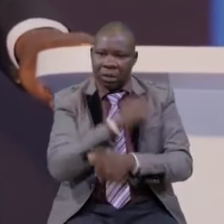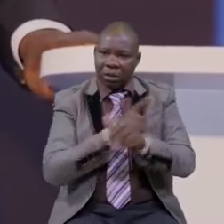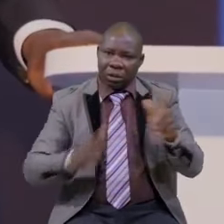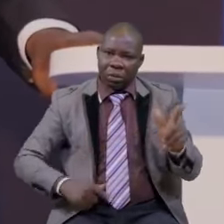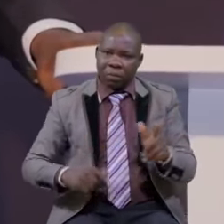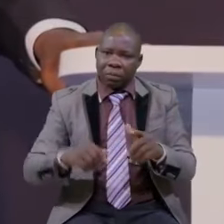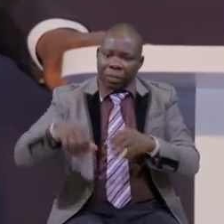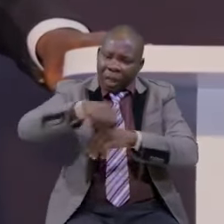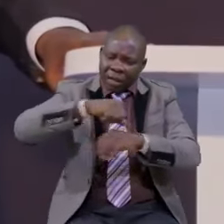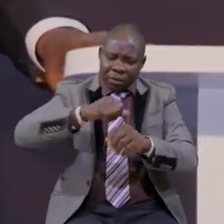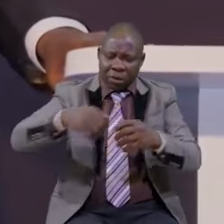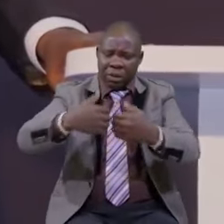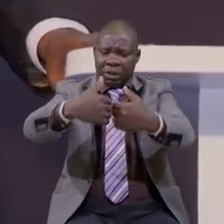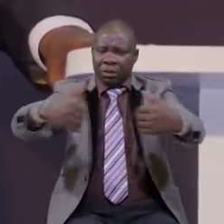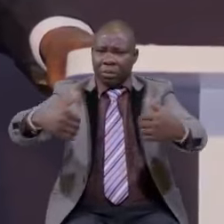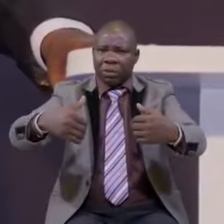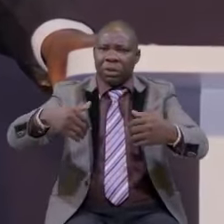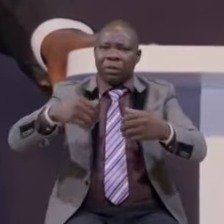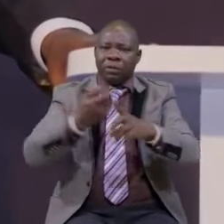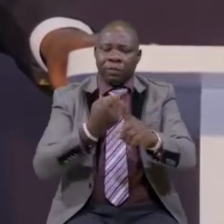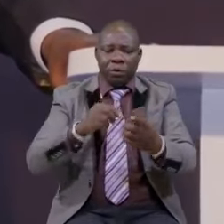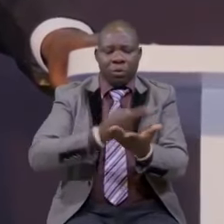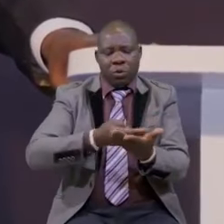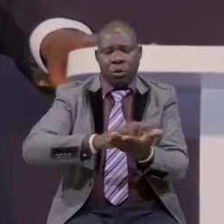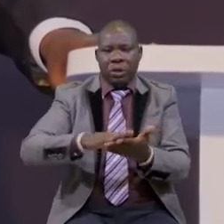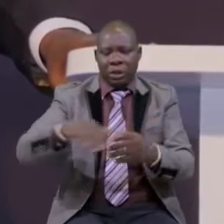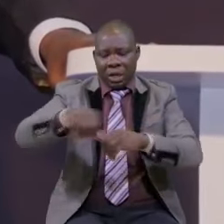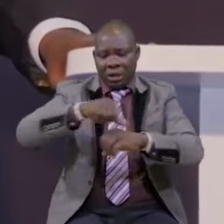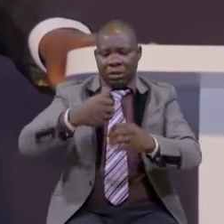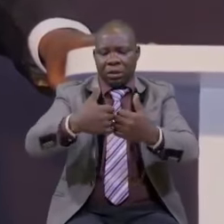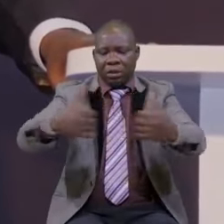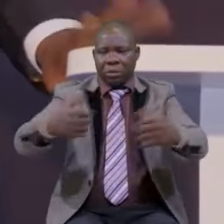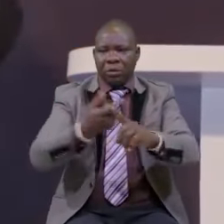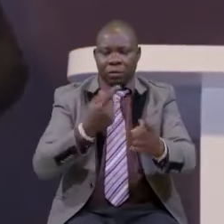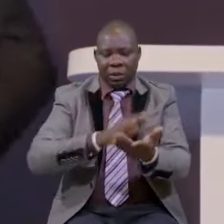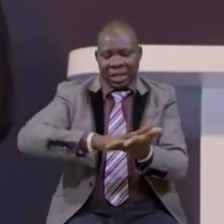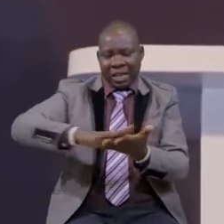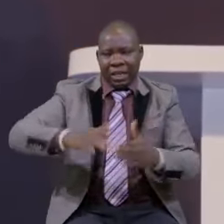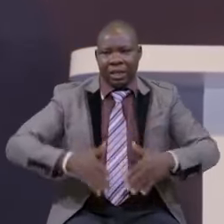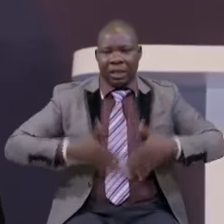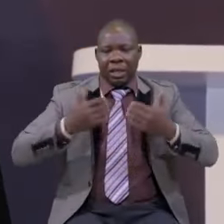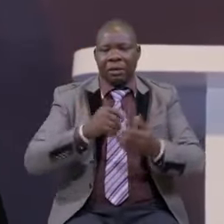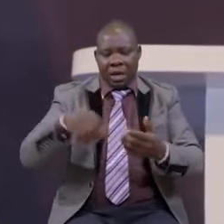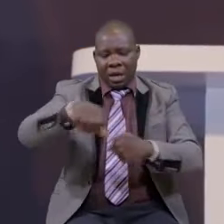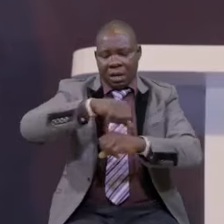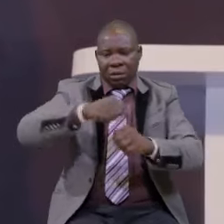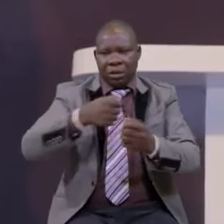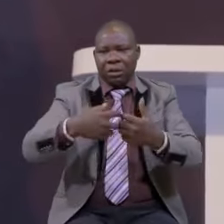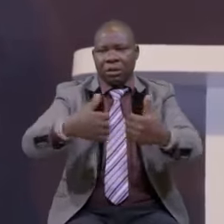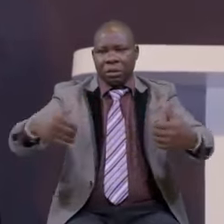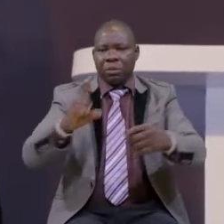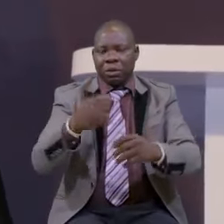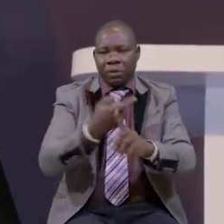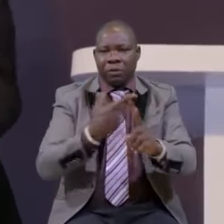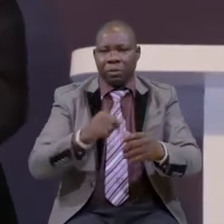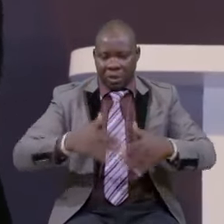separated from holiness. Anointing separated from a clean life. Anointing separated from a life